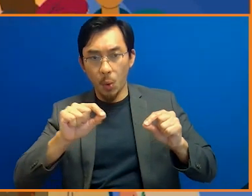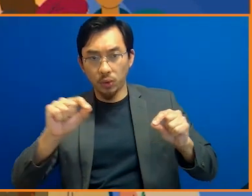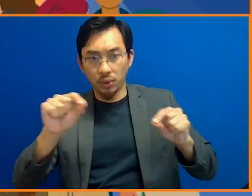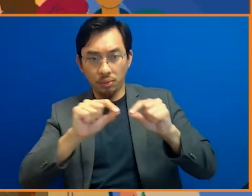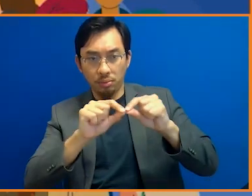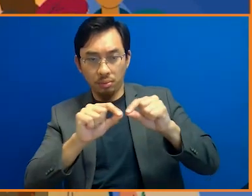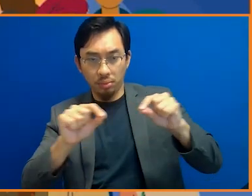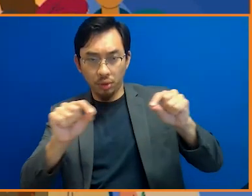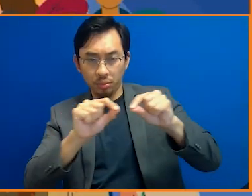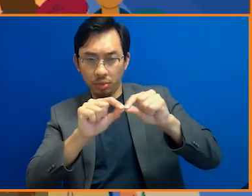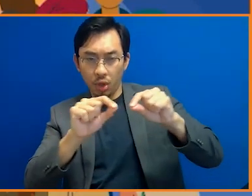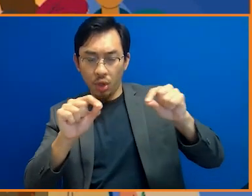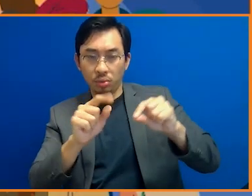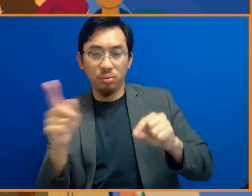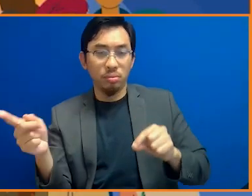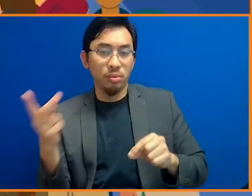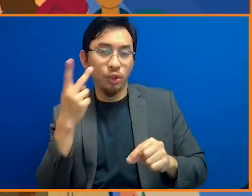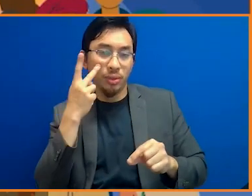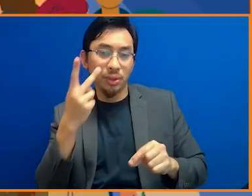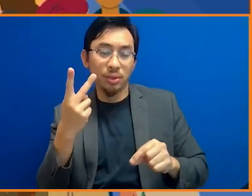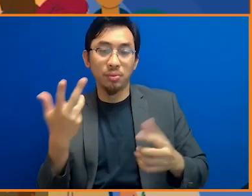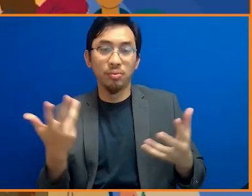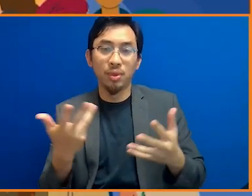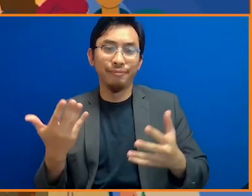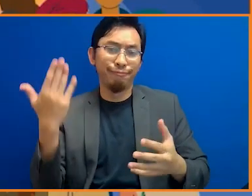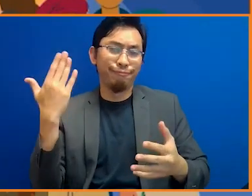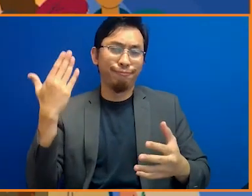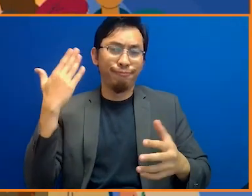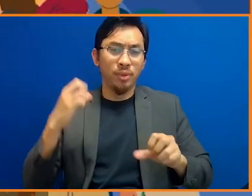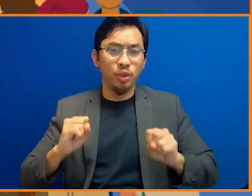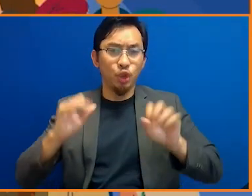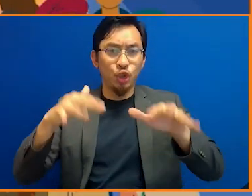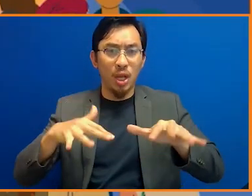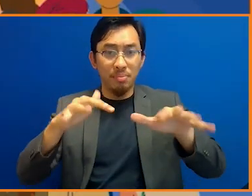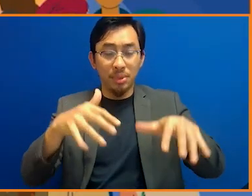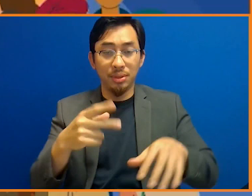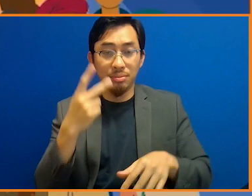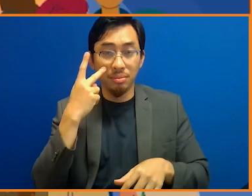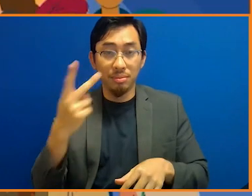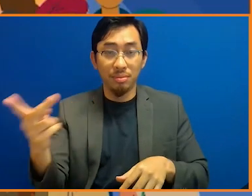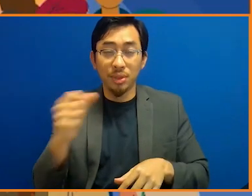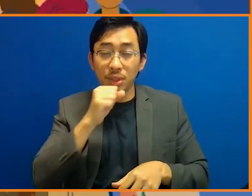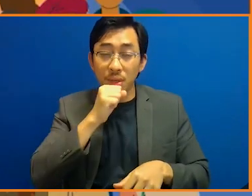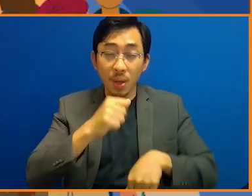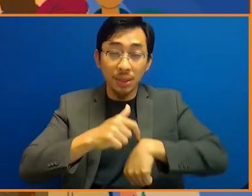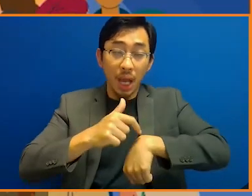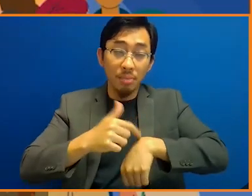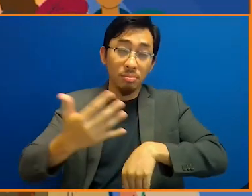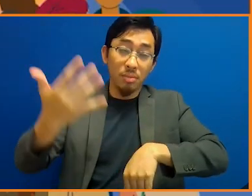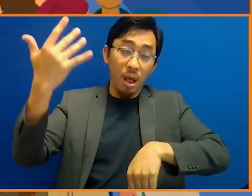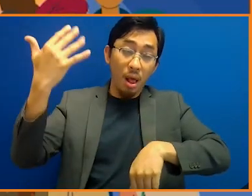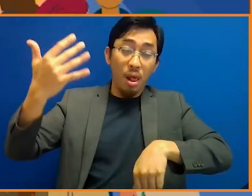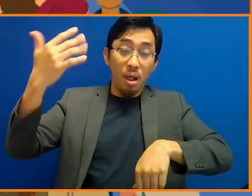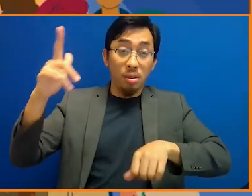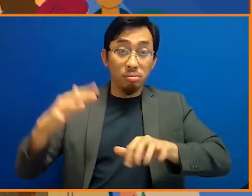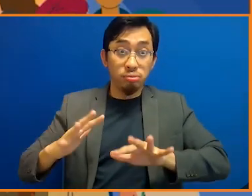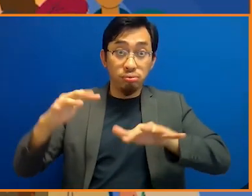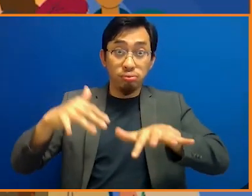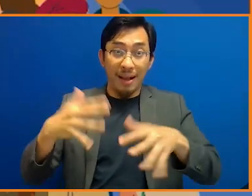height and the death ratio of each historical tsunami, and you can see that in the old